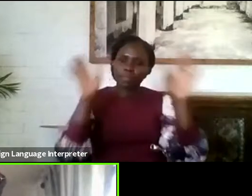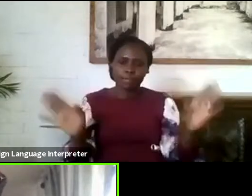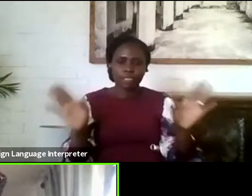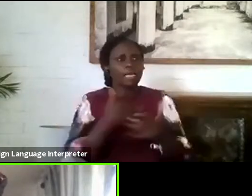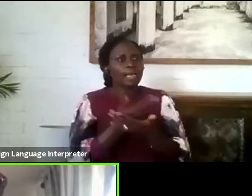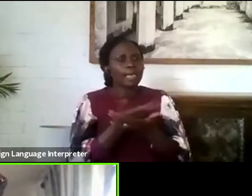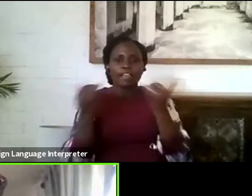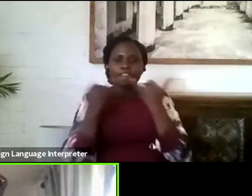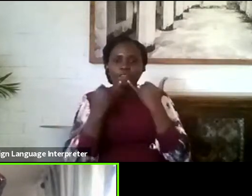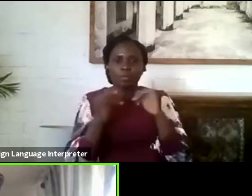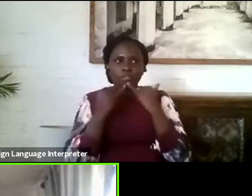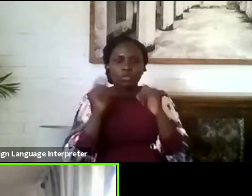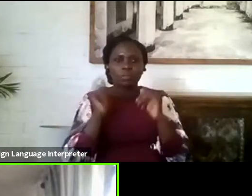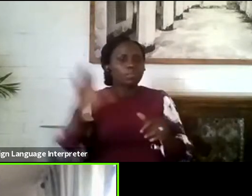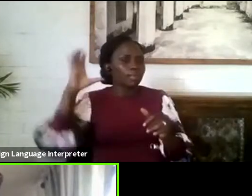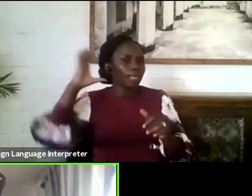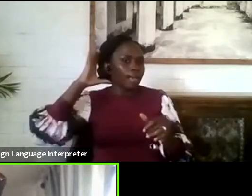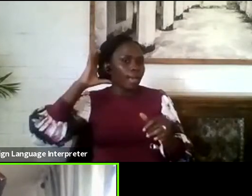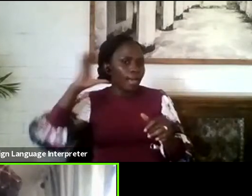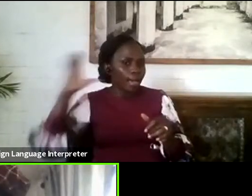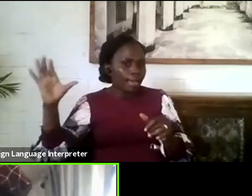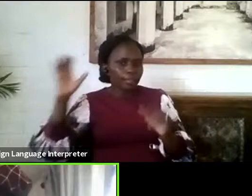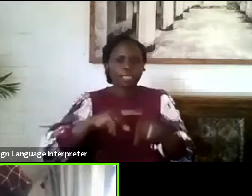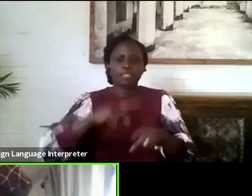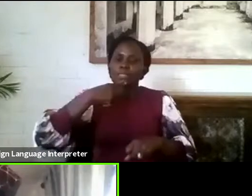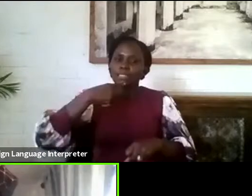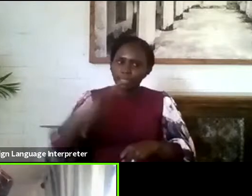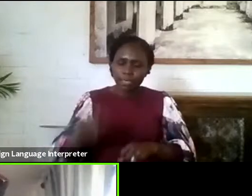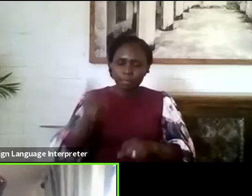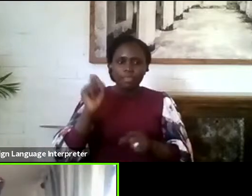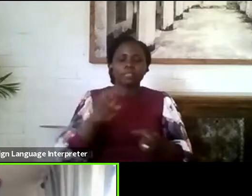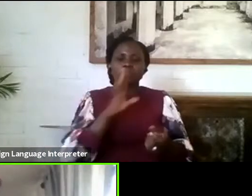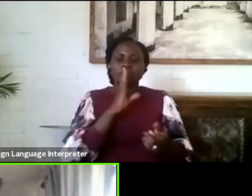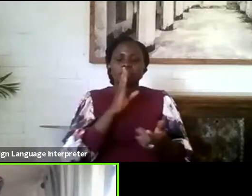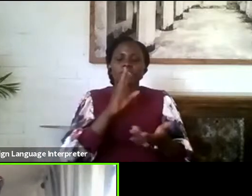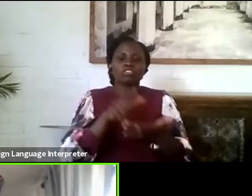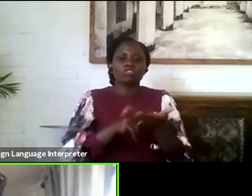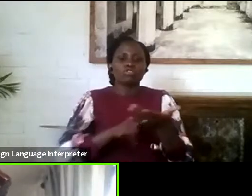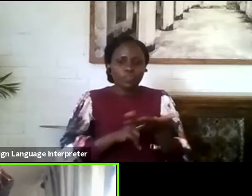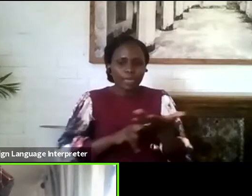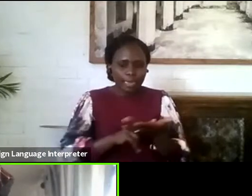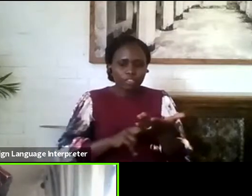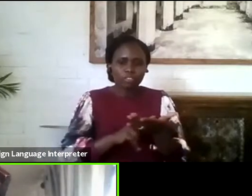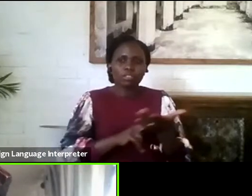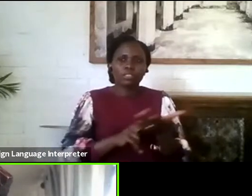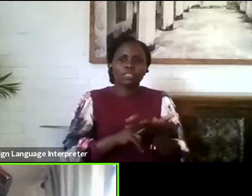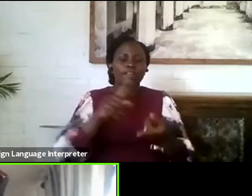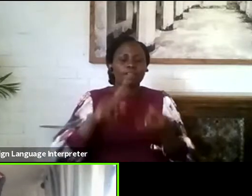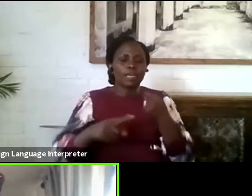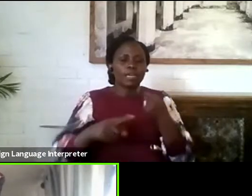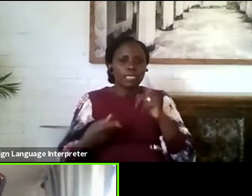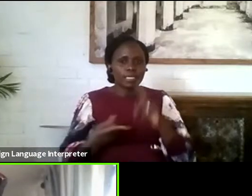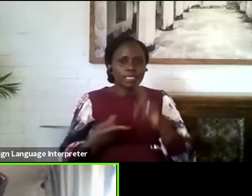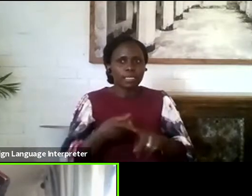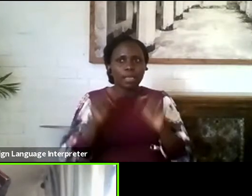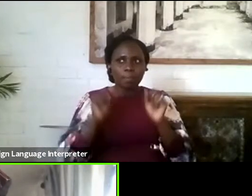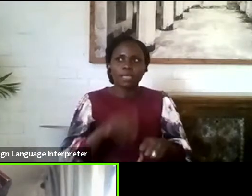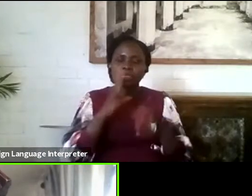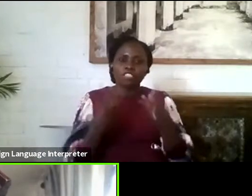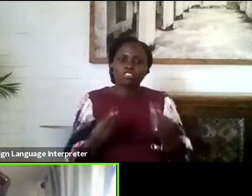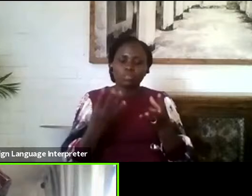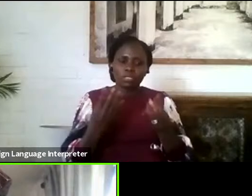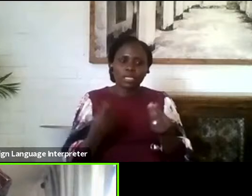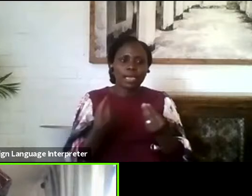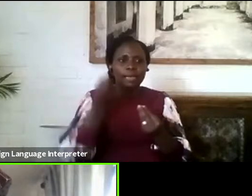had must be said. It must be user-friendly, like Blaise said. It must be easily understood, especially to